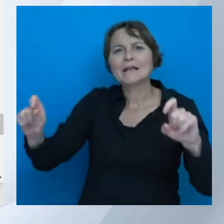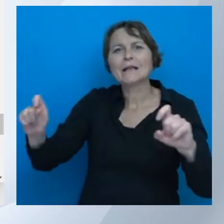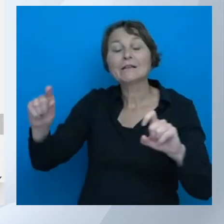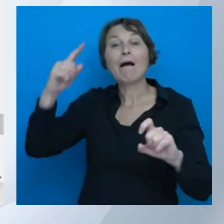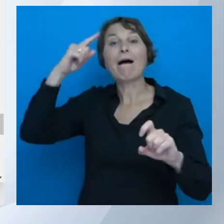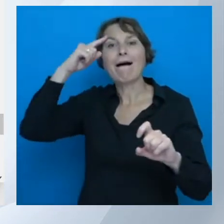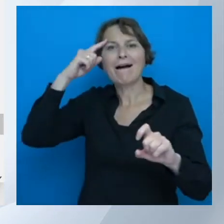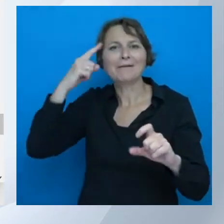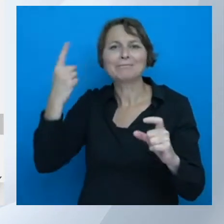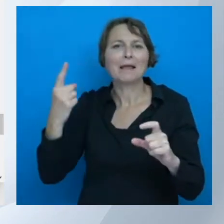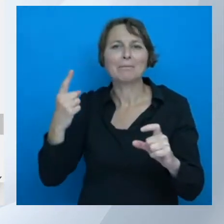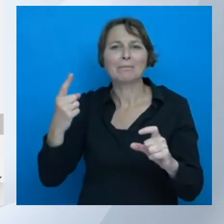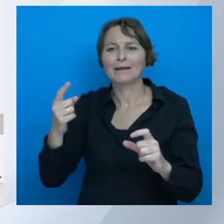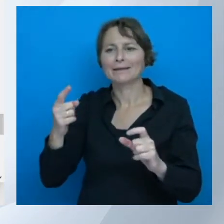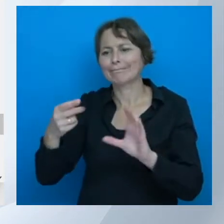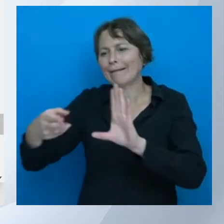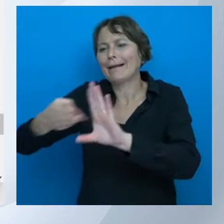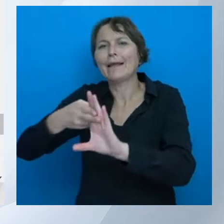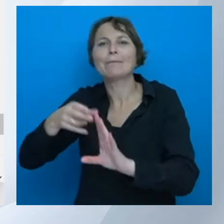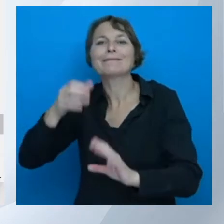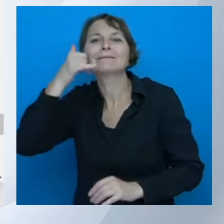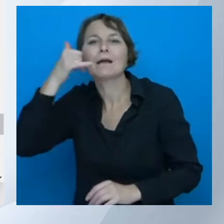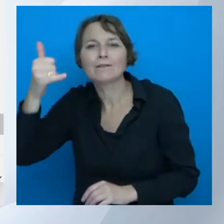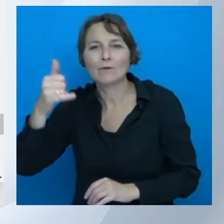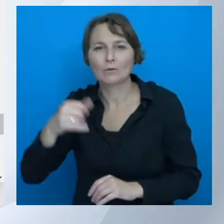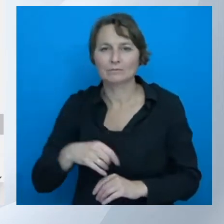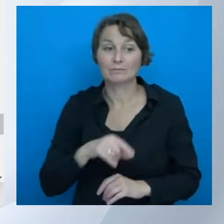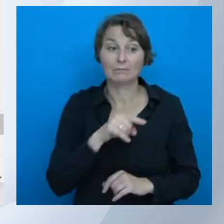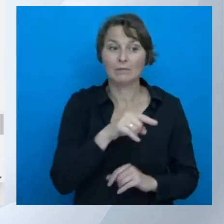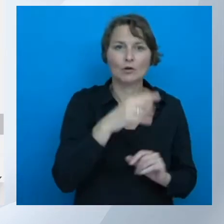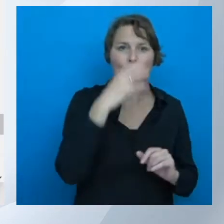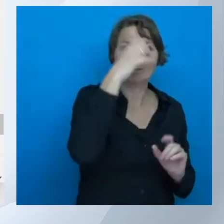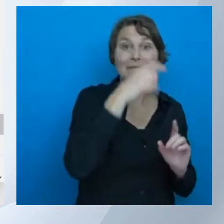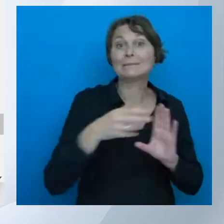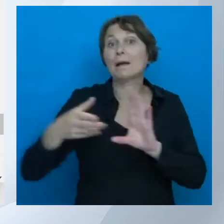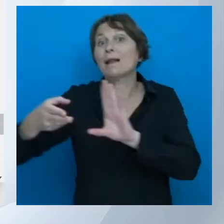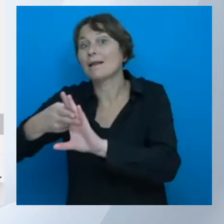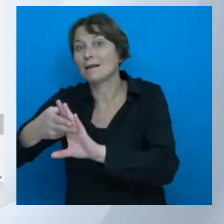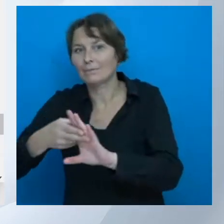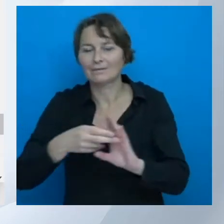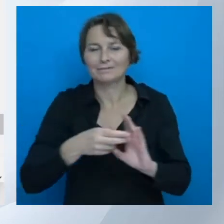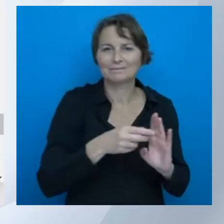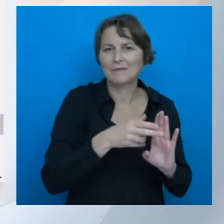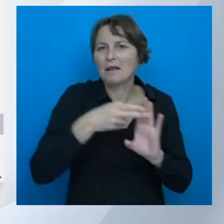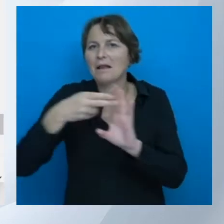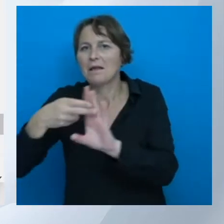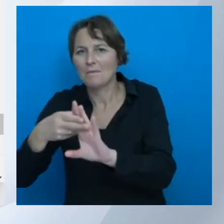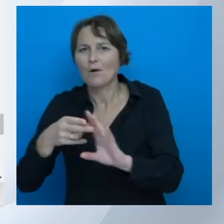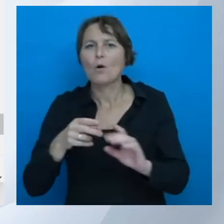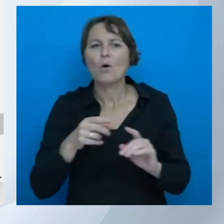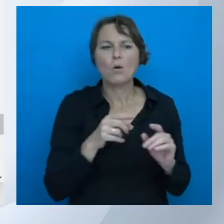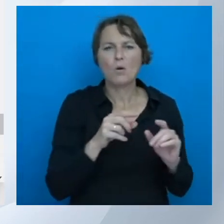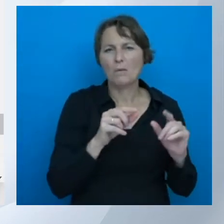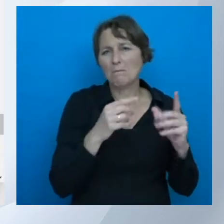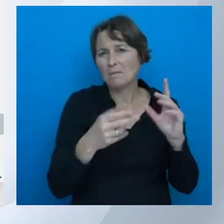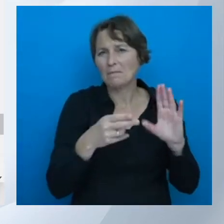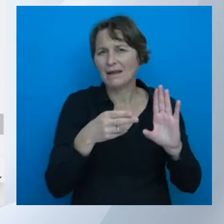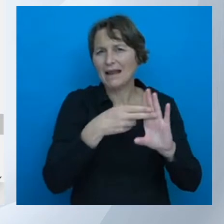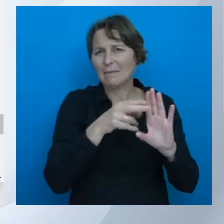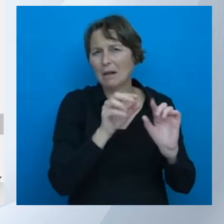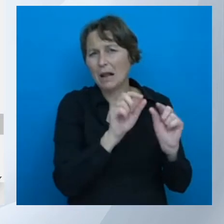telephone label, and then it shows which words are leading towards the telephone label or not for